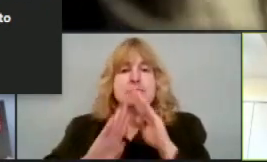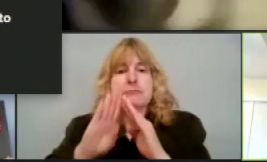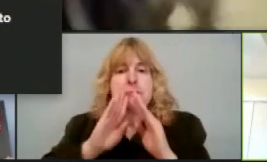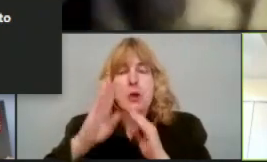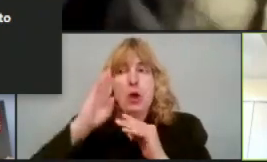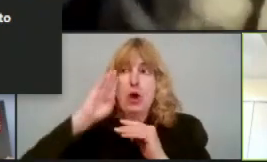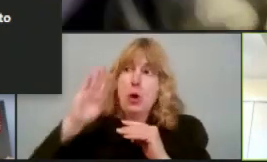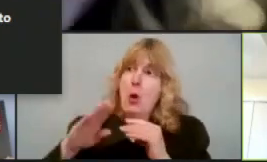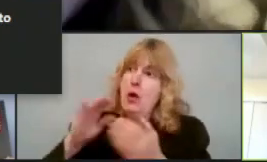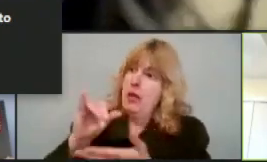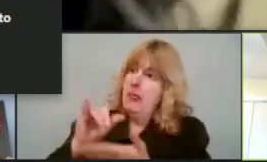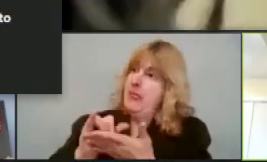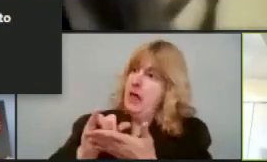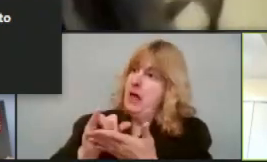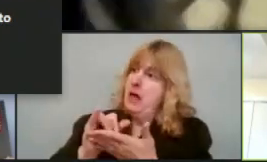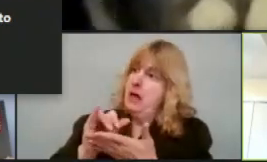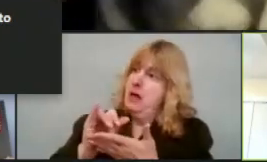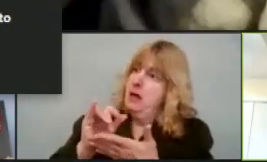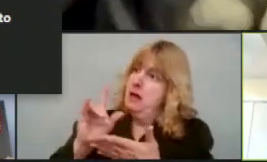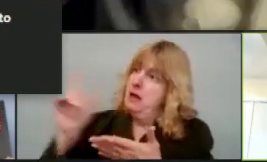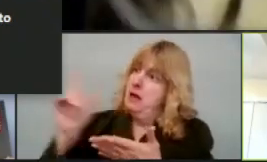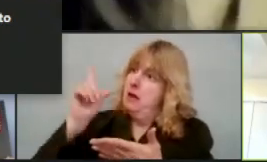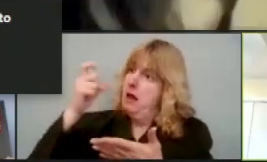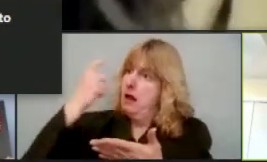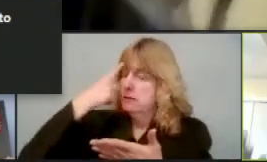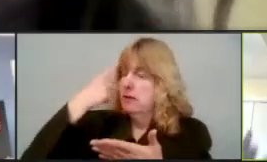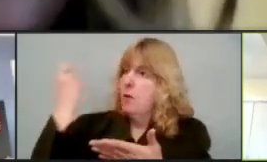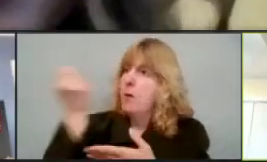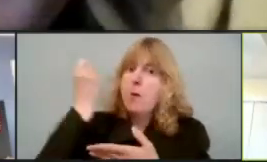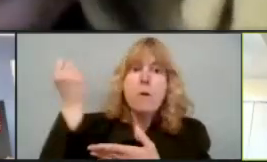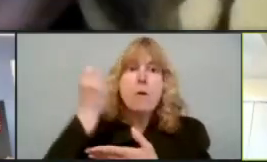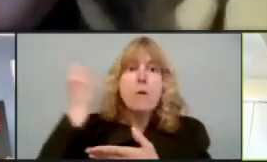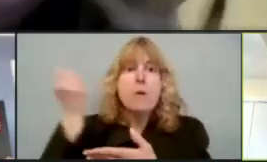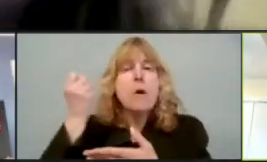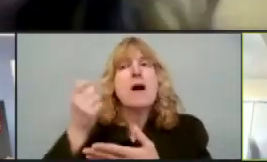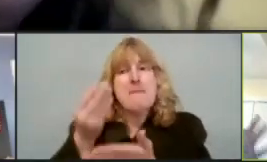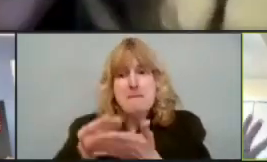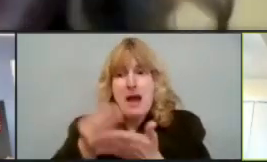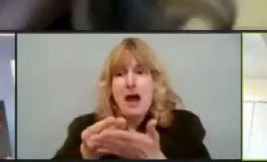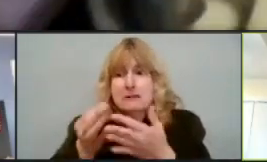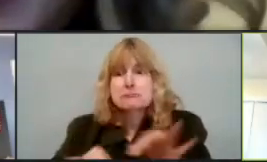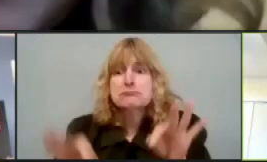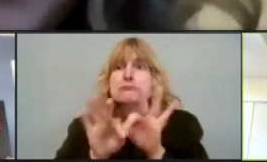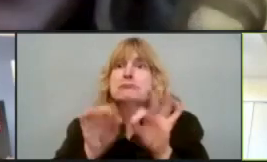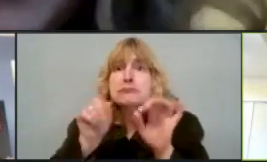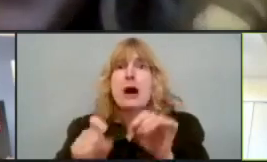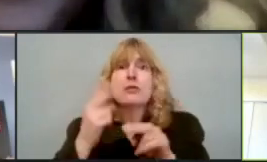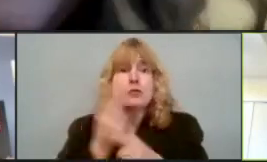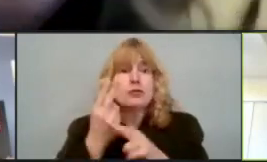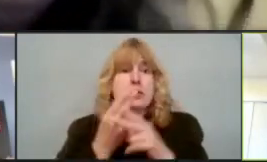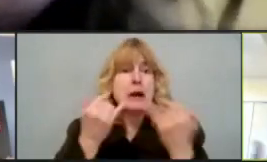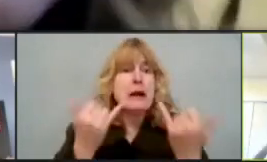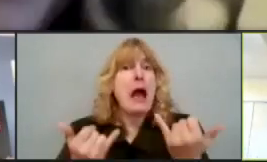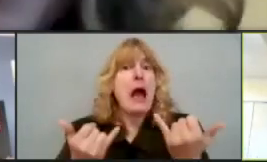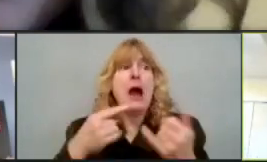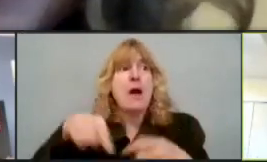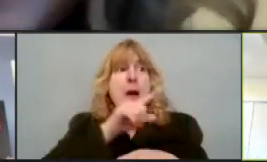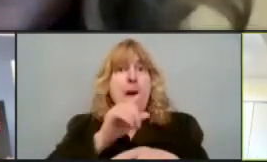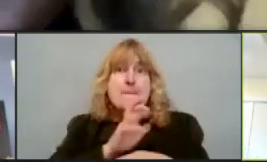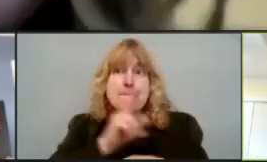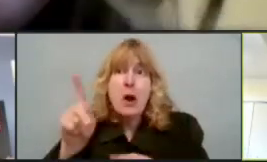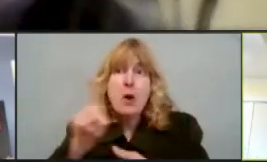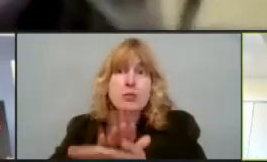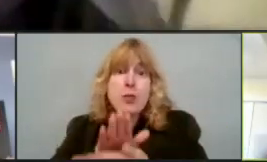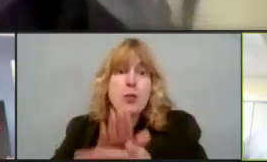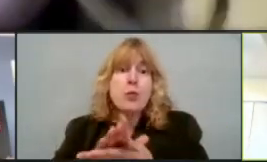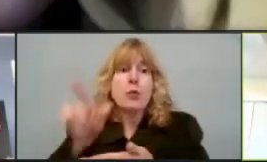that, you know, these dollars need to be put to use right now. We're going back to school. Schools need